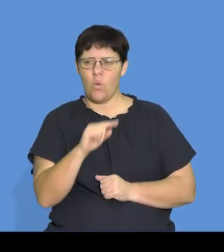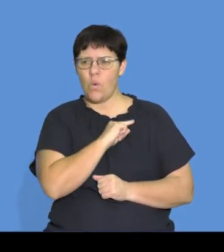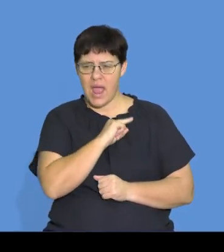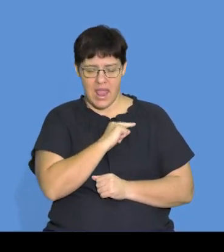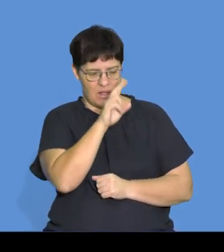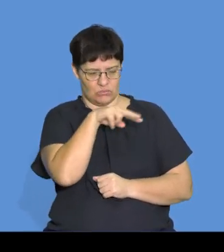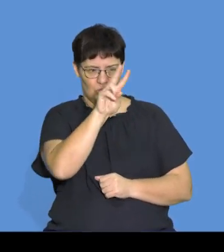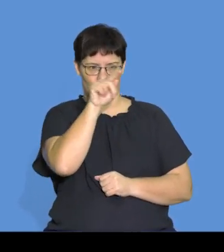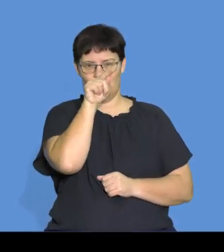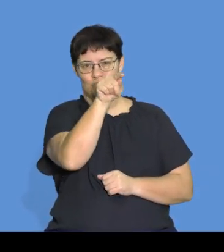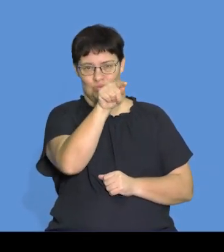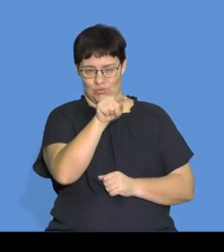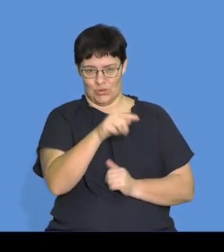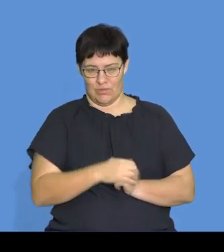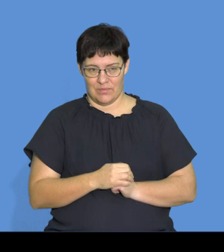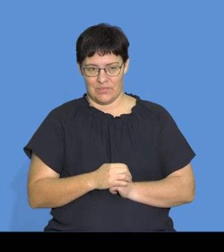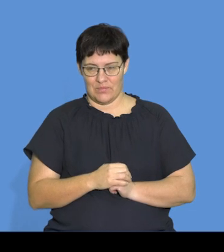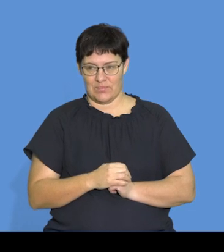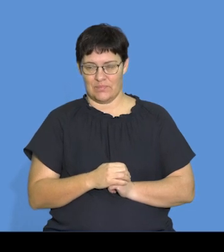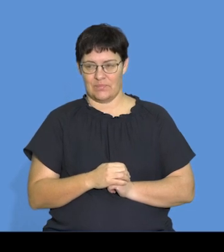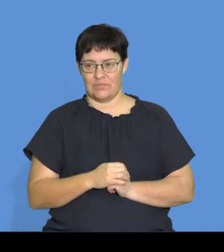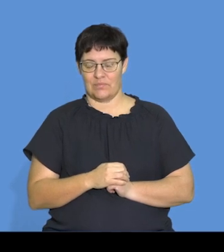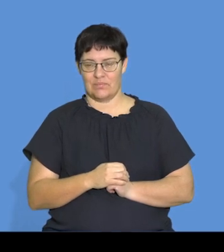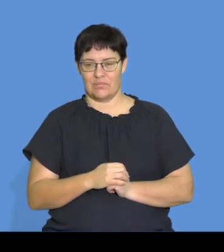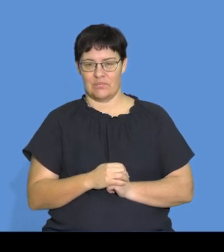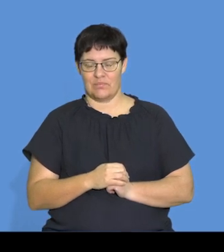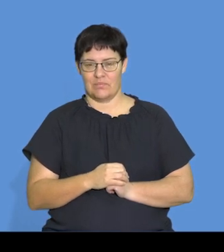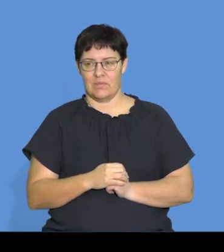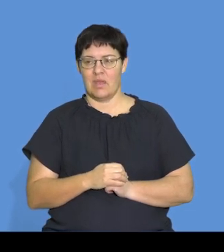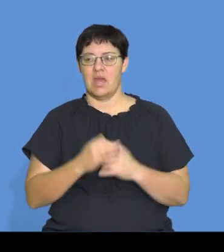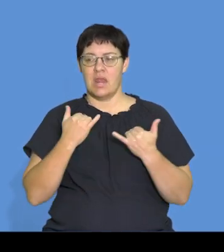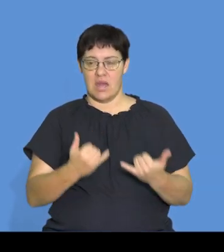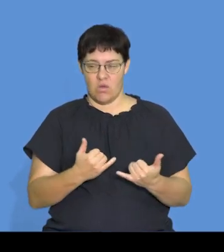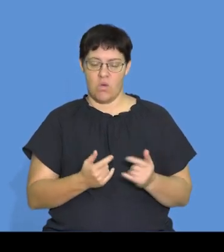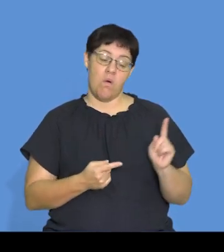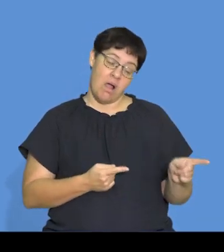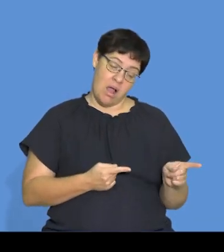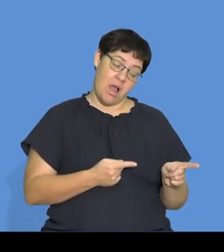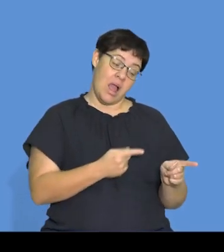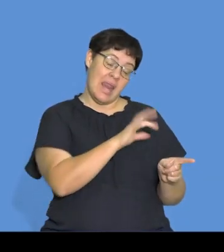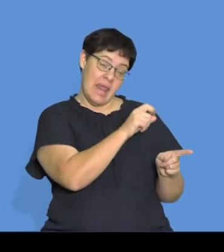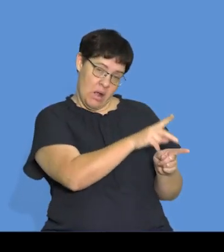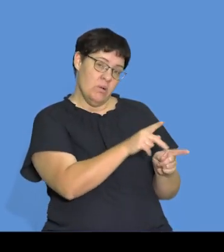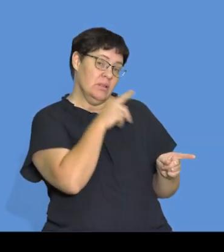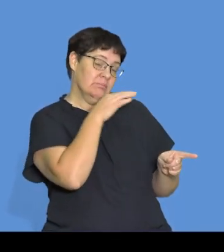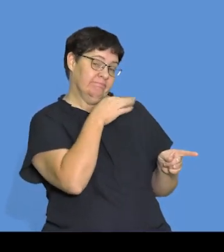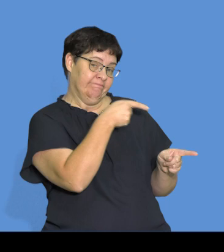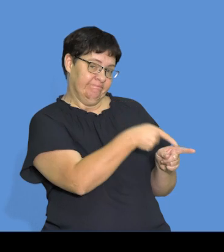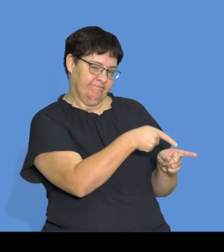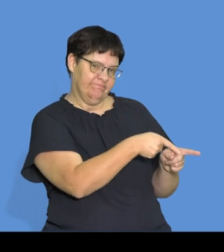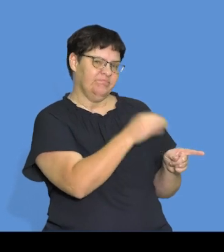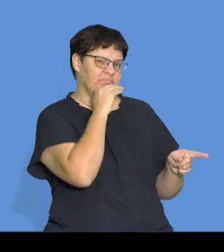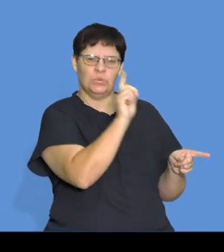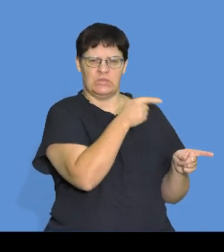of the exponent 2 there. We're going to go to linear equation and see exactly what makes it to be